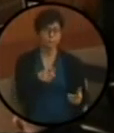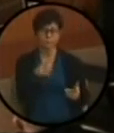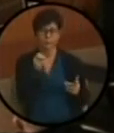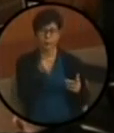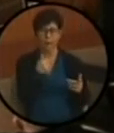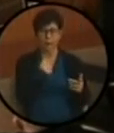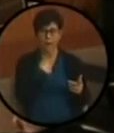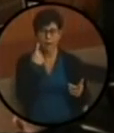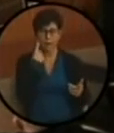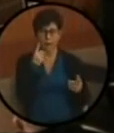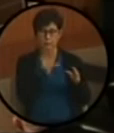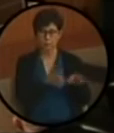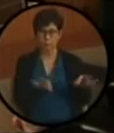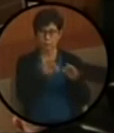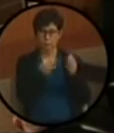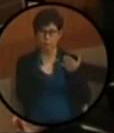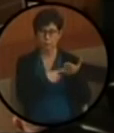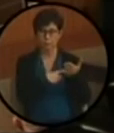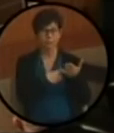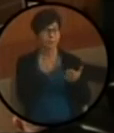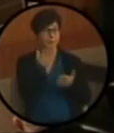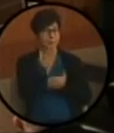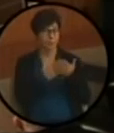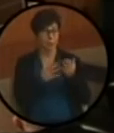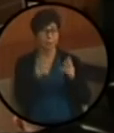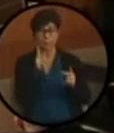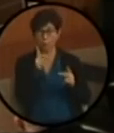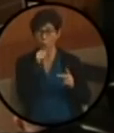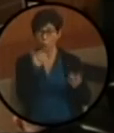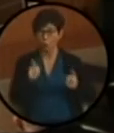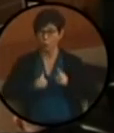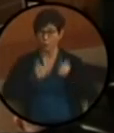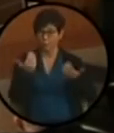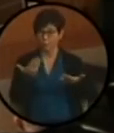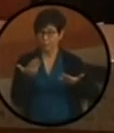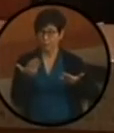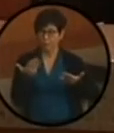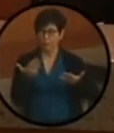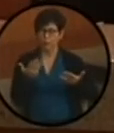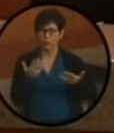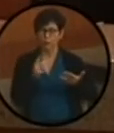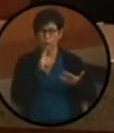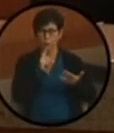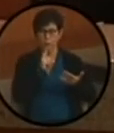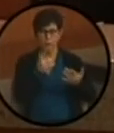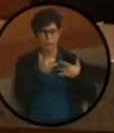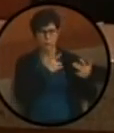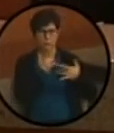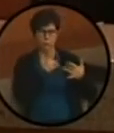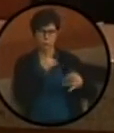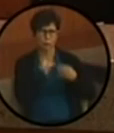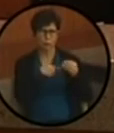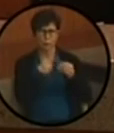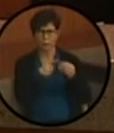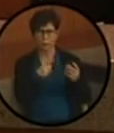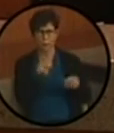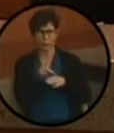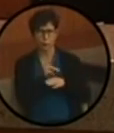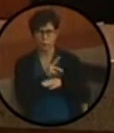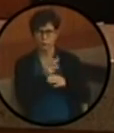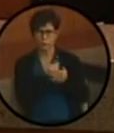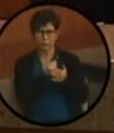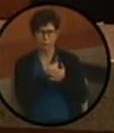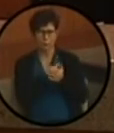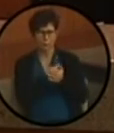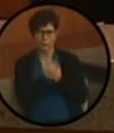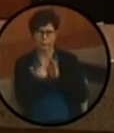mean, obviously some citizens have serious concerns about the possibility of forfeiture abuse, since it's not always